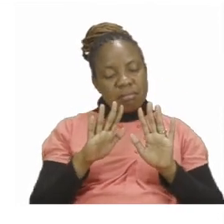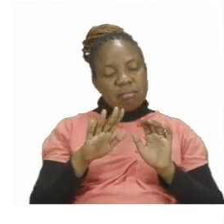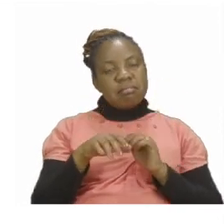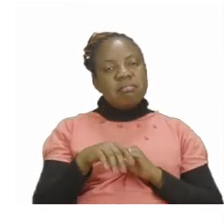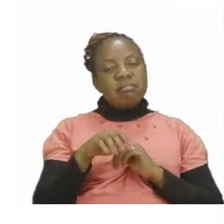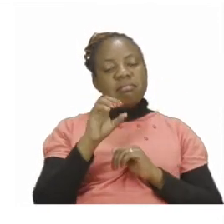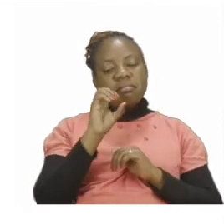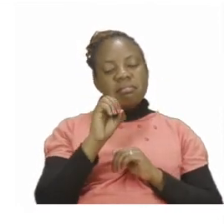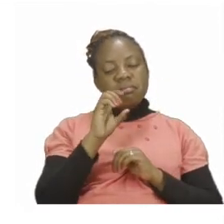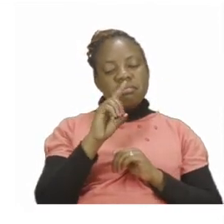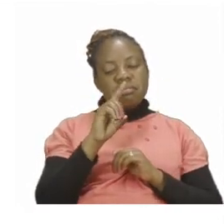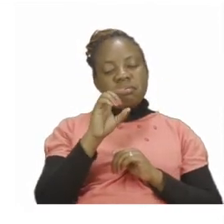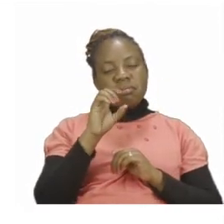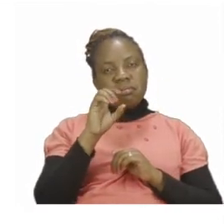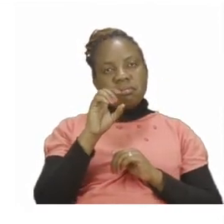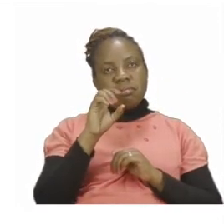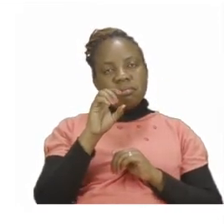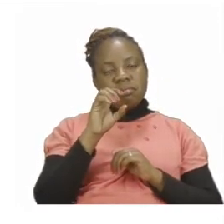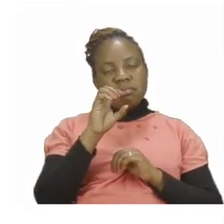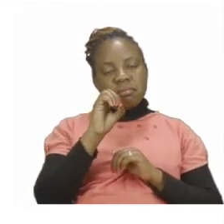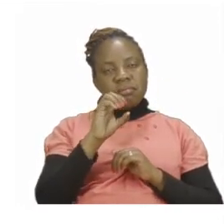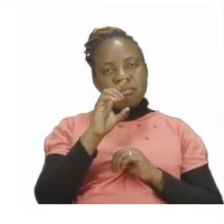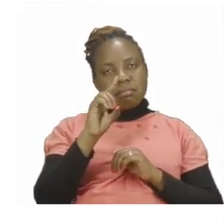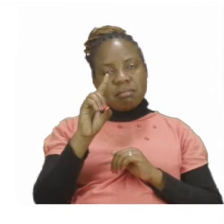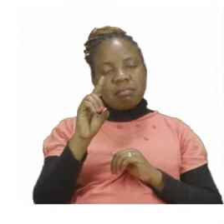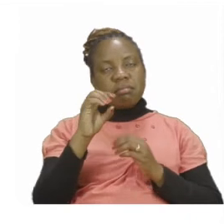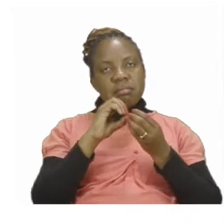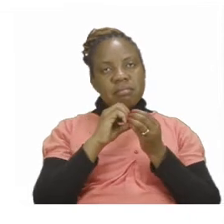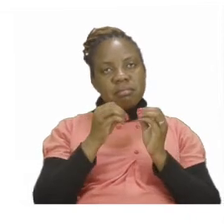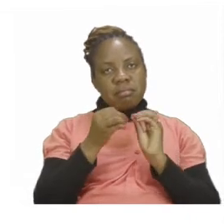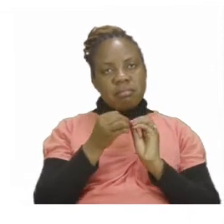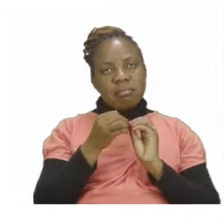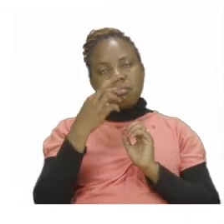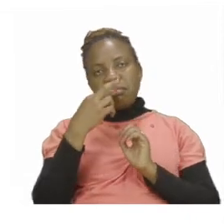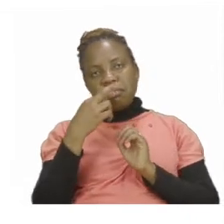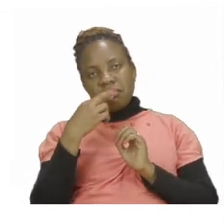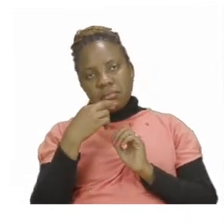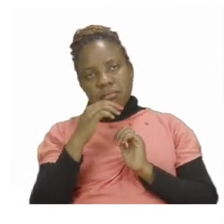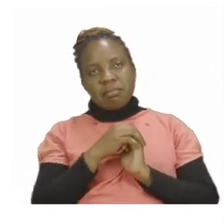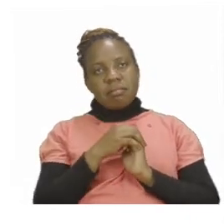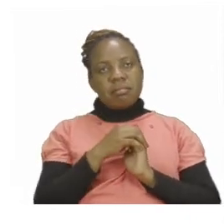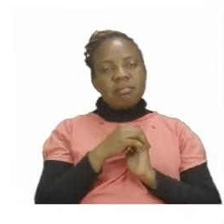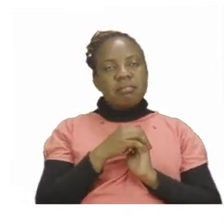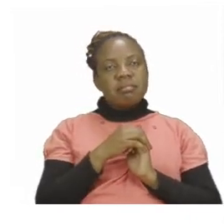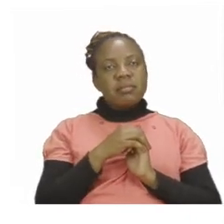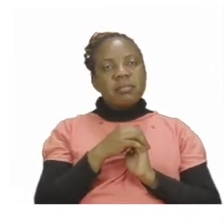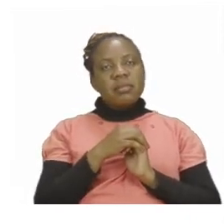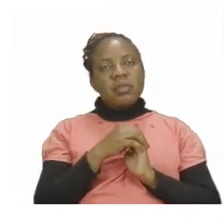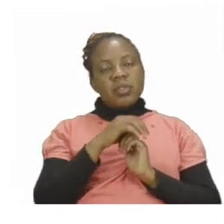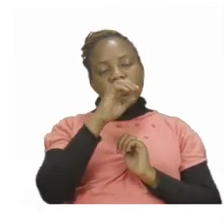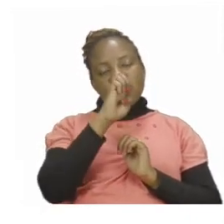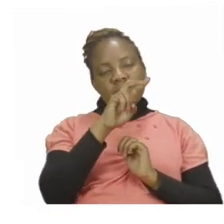red. Now, boys and girls, I hope you will have lots of fun coloring your numbers and